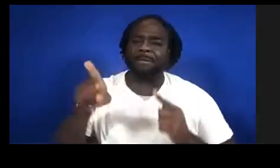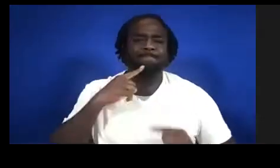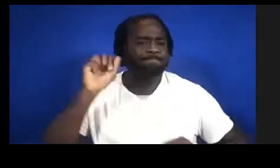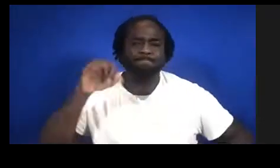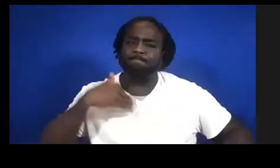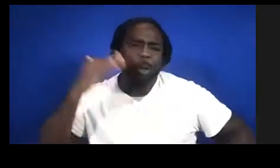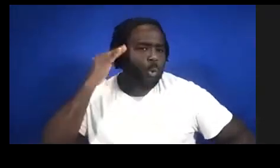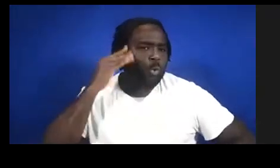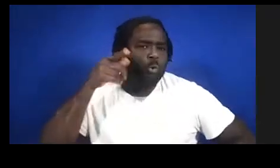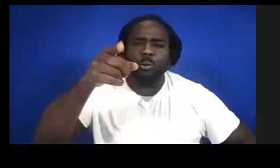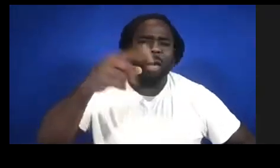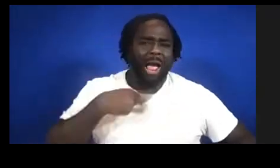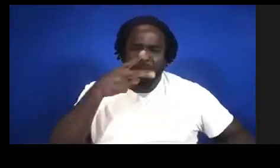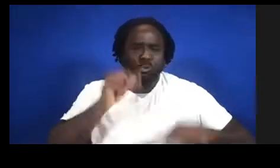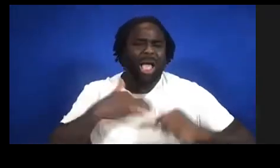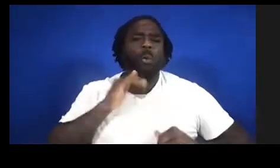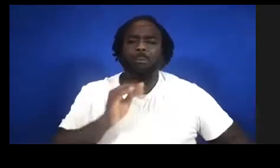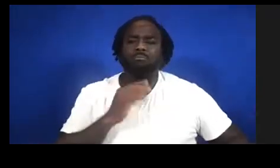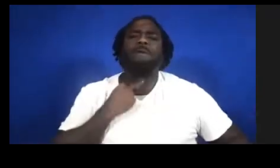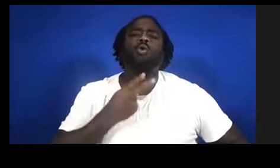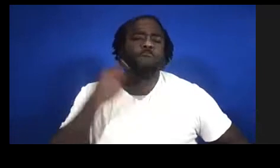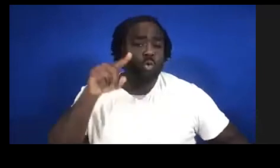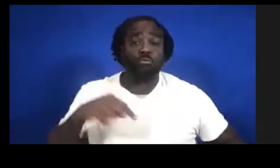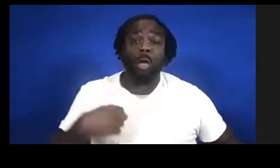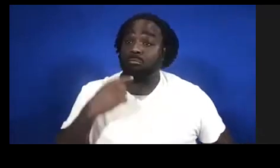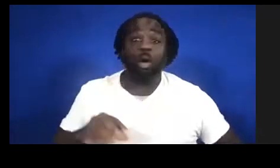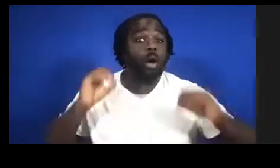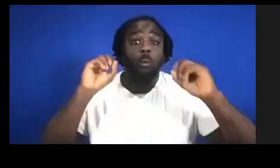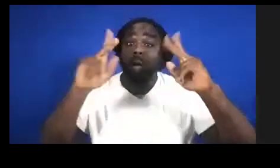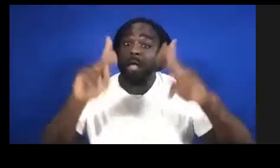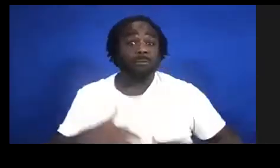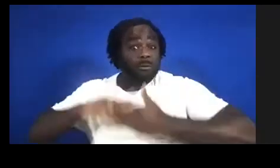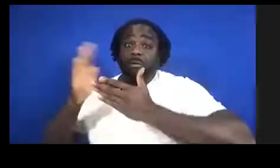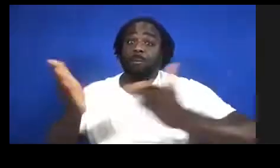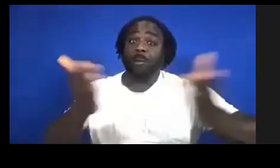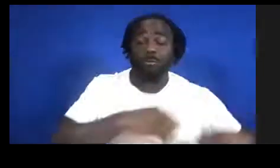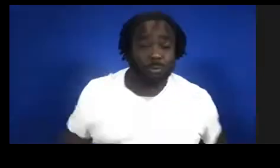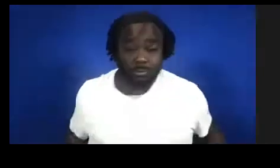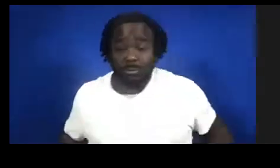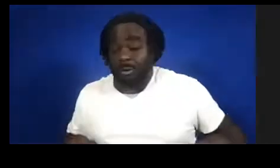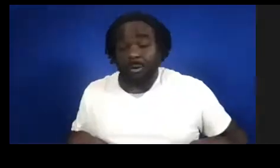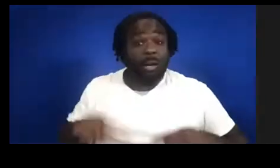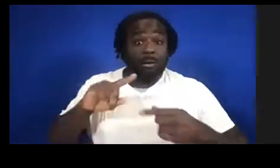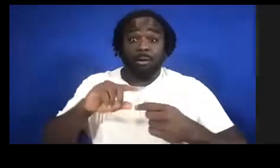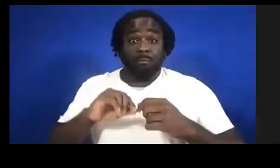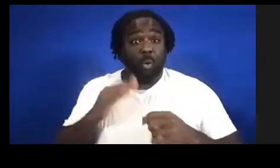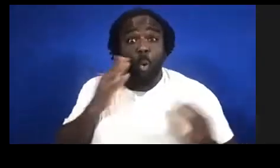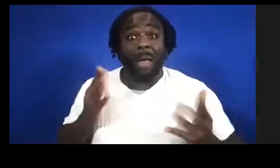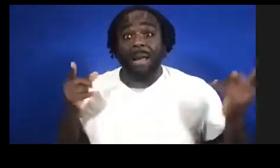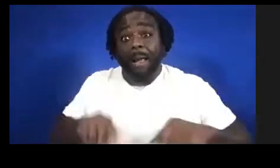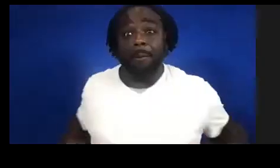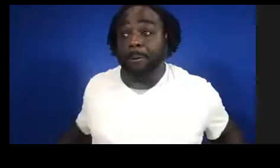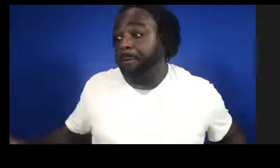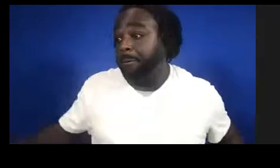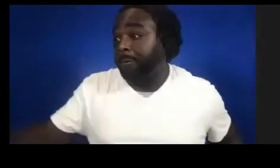Sometimes though, you'll have somebody who's never met you before. They'll say, I've seen your show, I can voice for you, I can do this